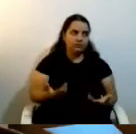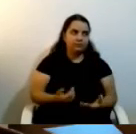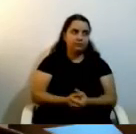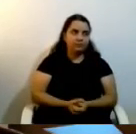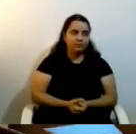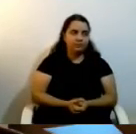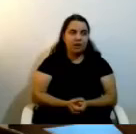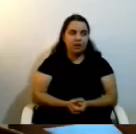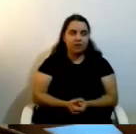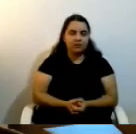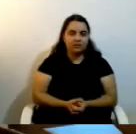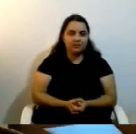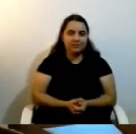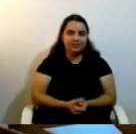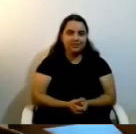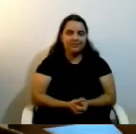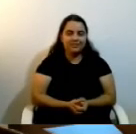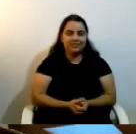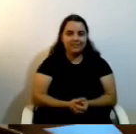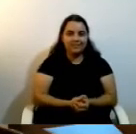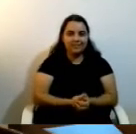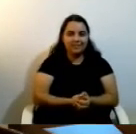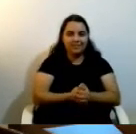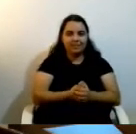Your pilot projects,